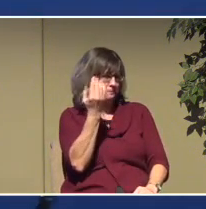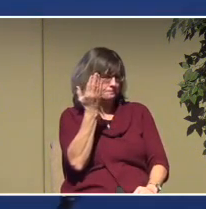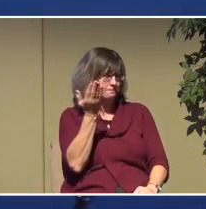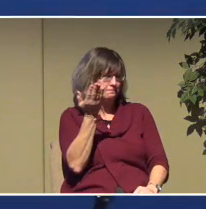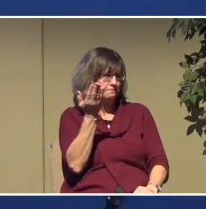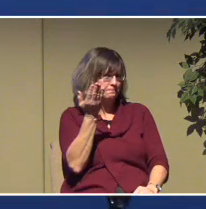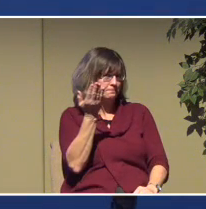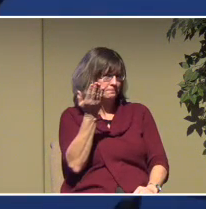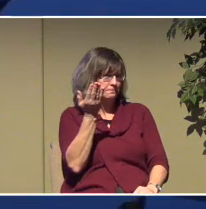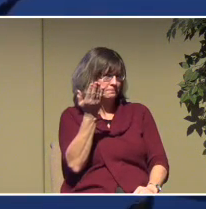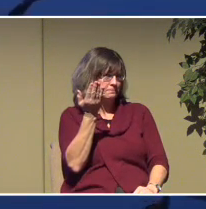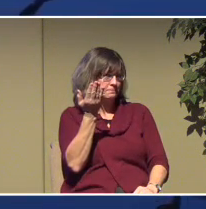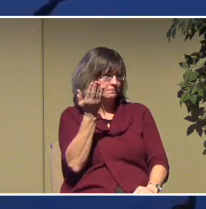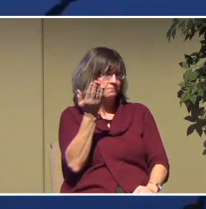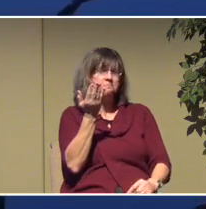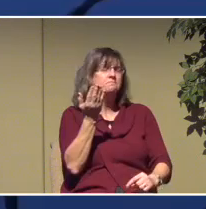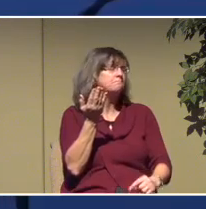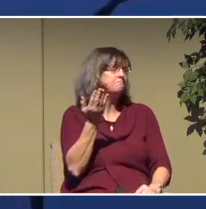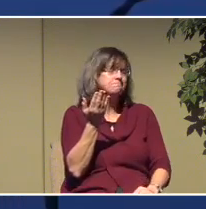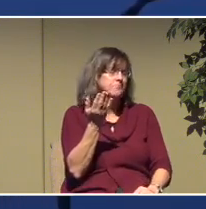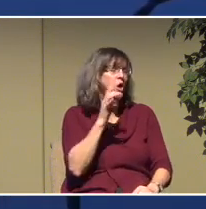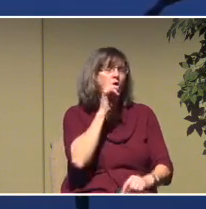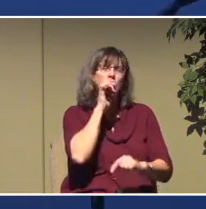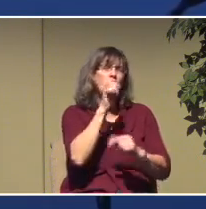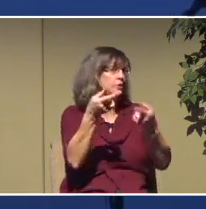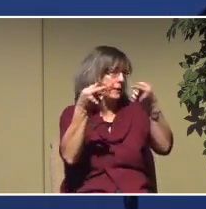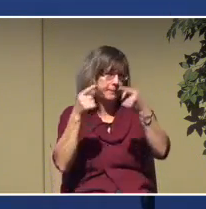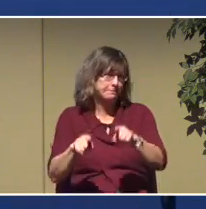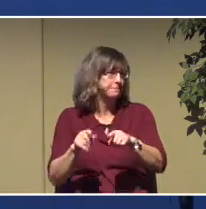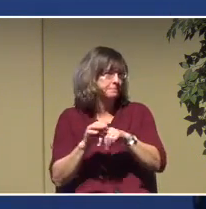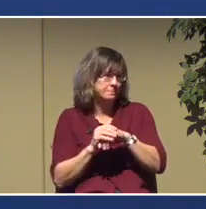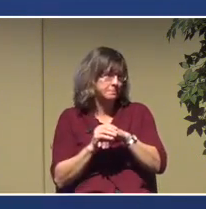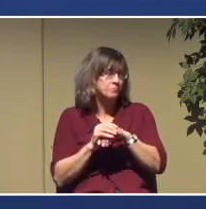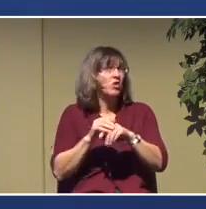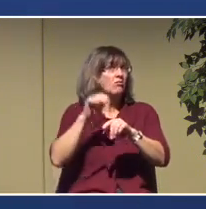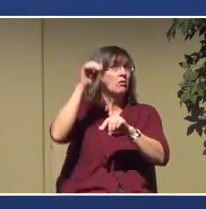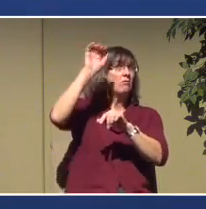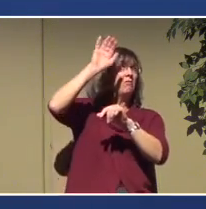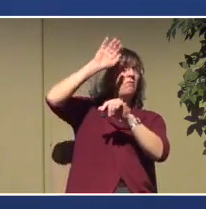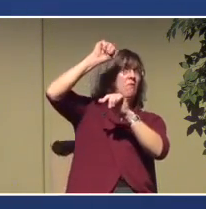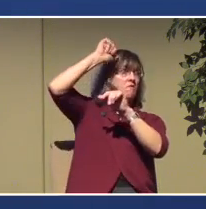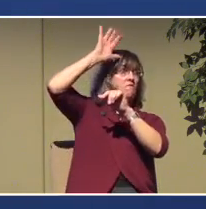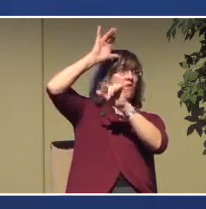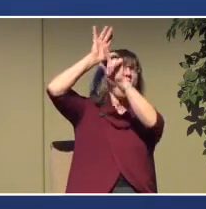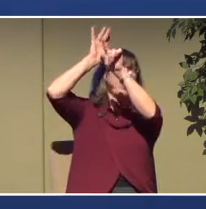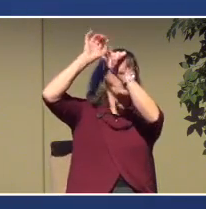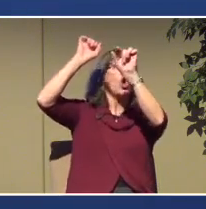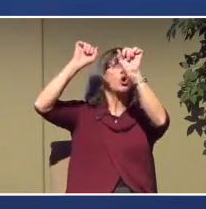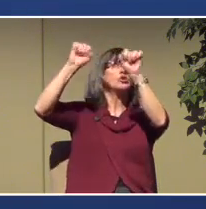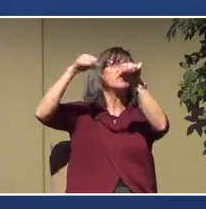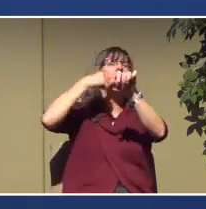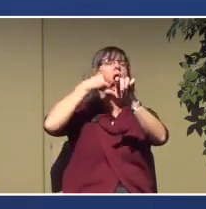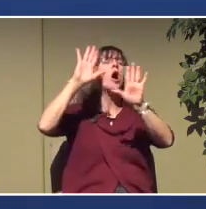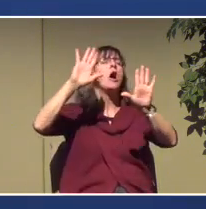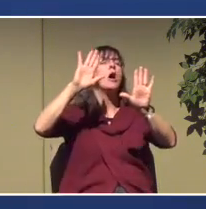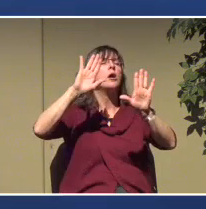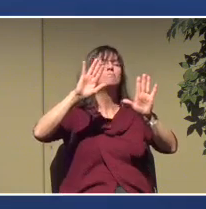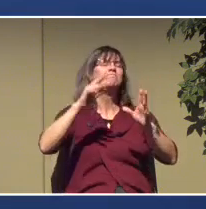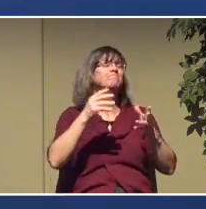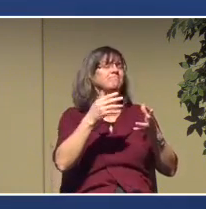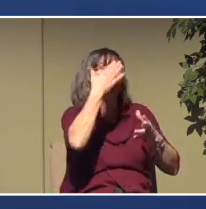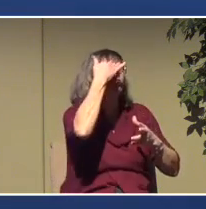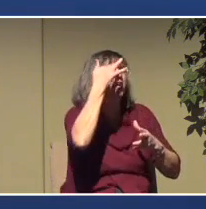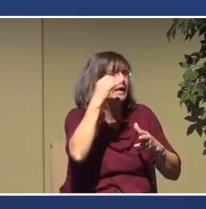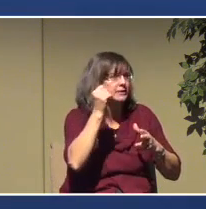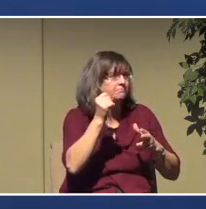it wasn't possible. I mean, his father could have taken it from him, but if he had, it would